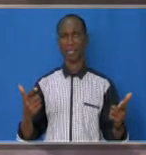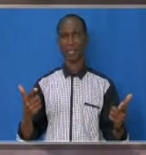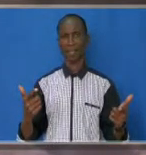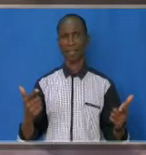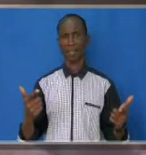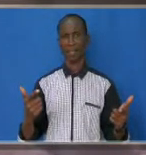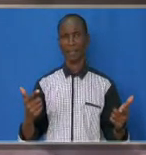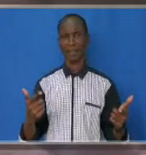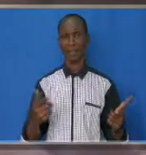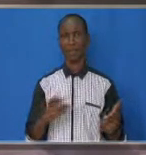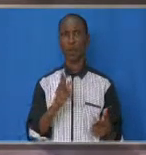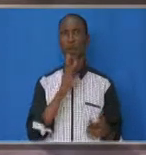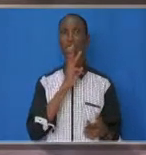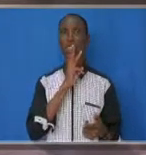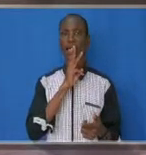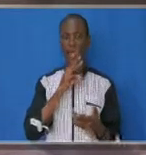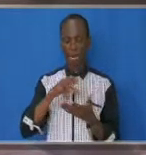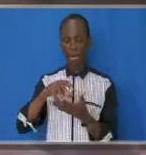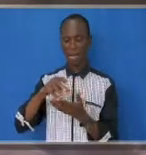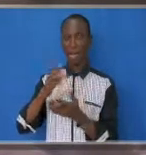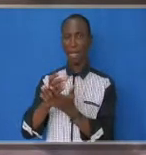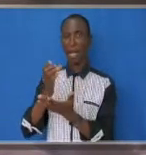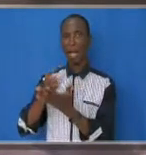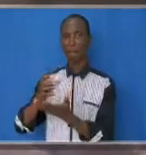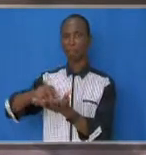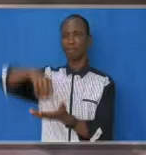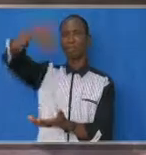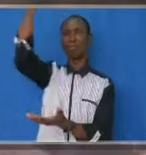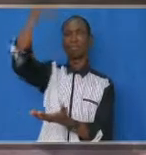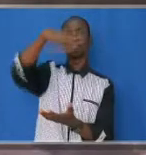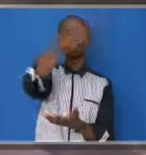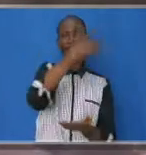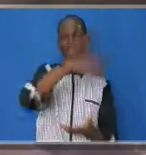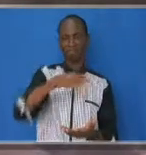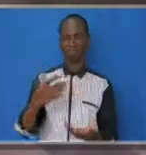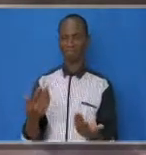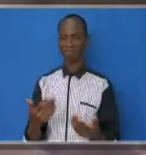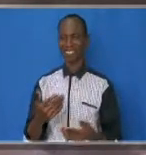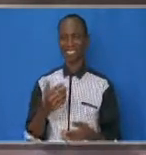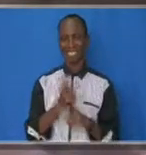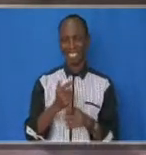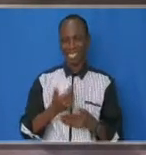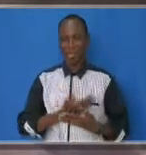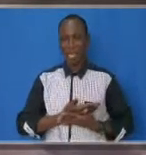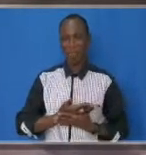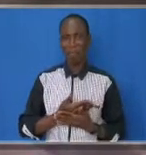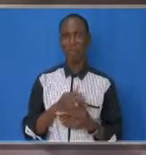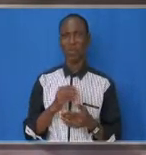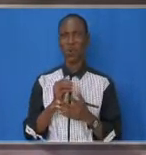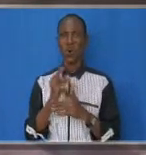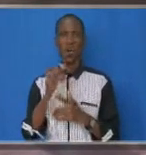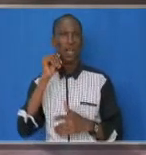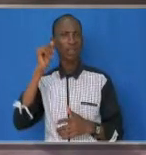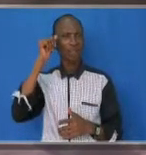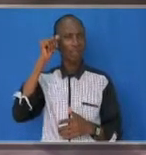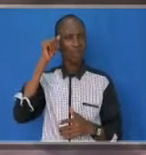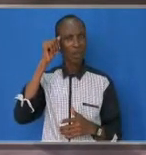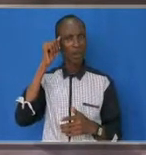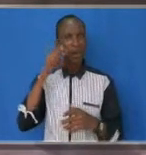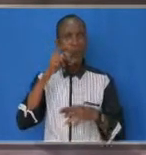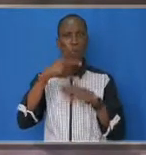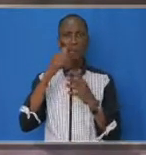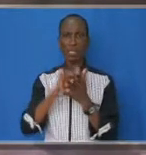God, but not according to knowledge, the knowledge of God. Ye hu wo Roman form ha na